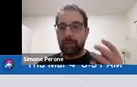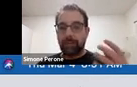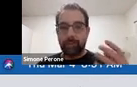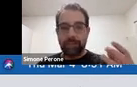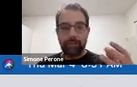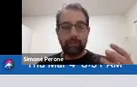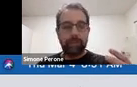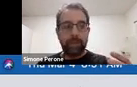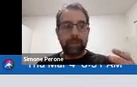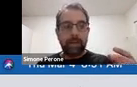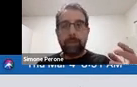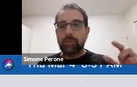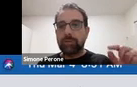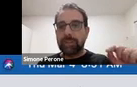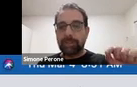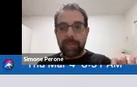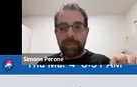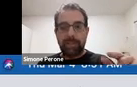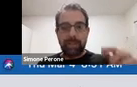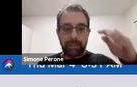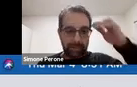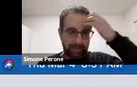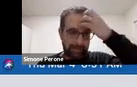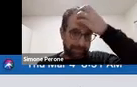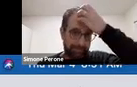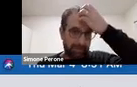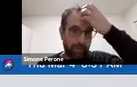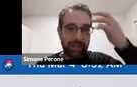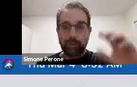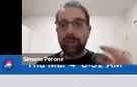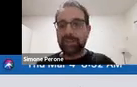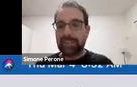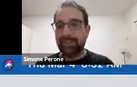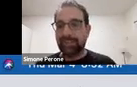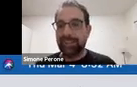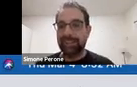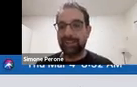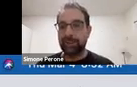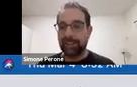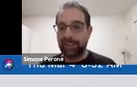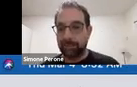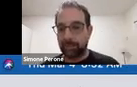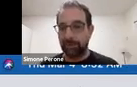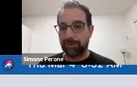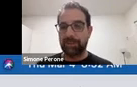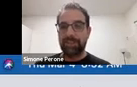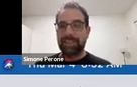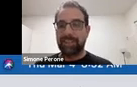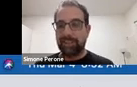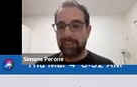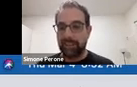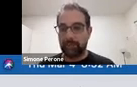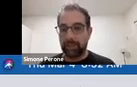the idea of human in the loop. About re-speaking, uh, we are doing something with another product,